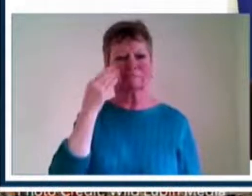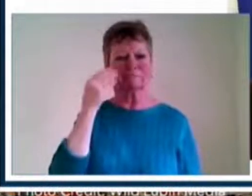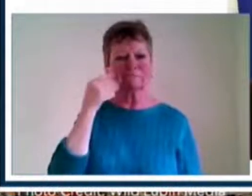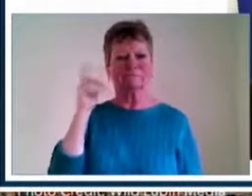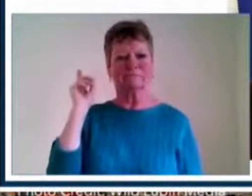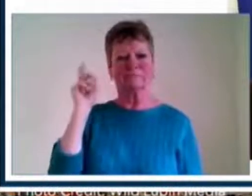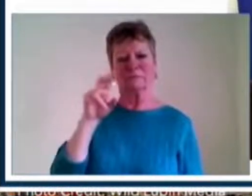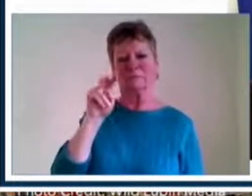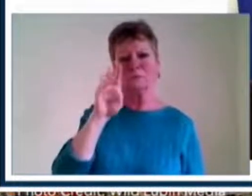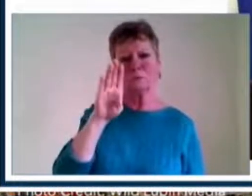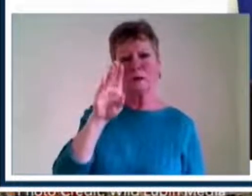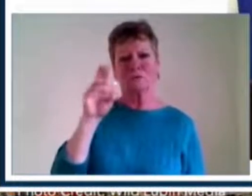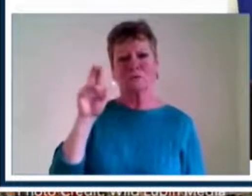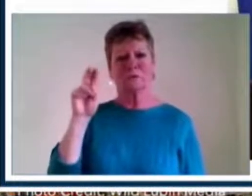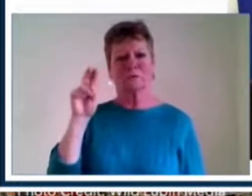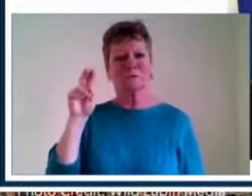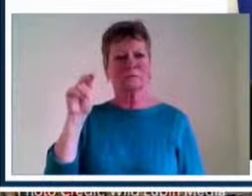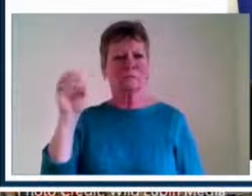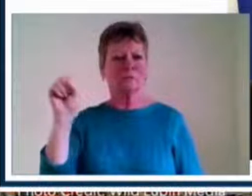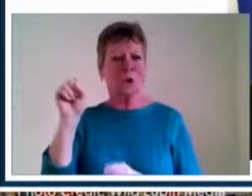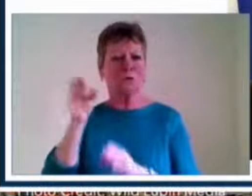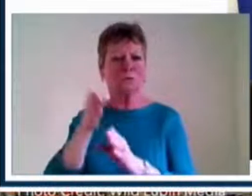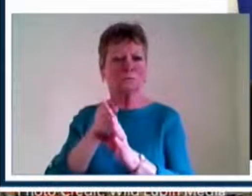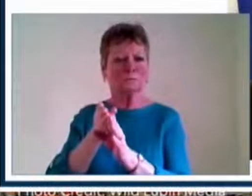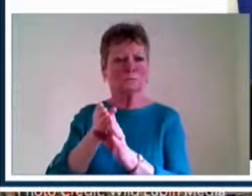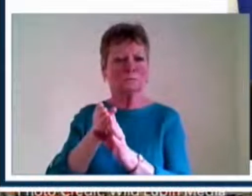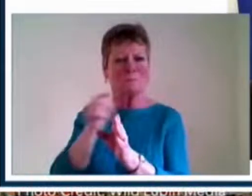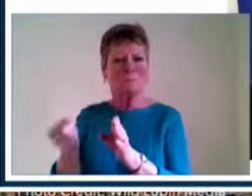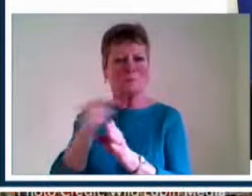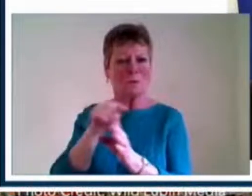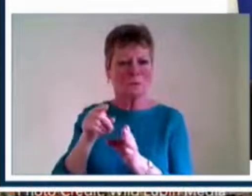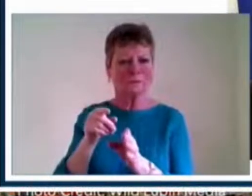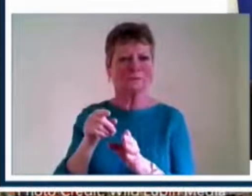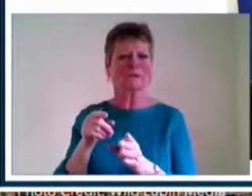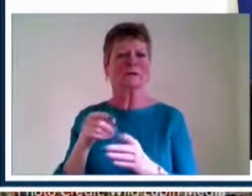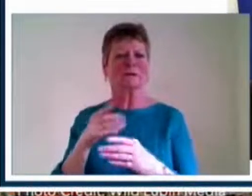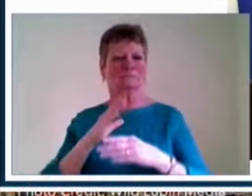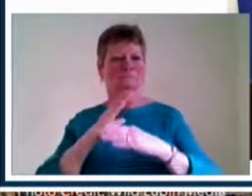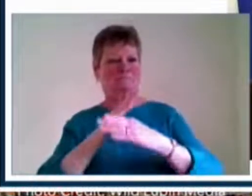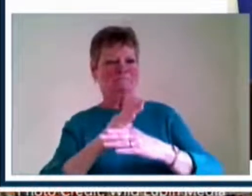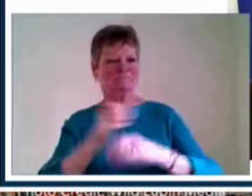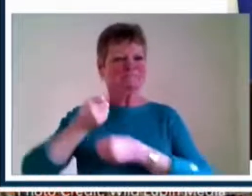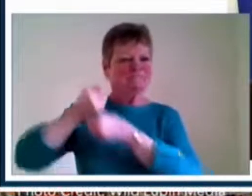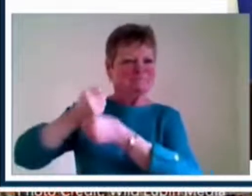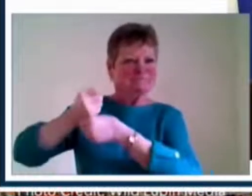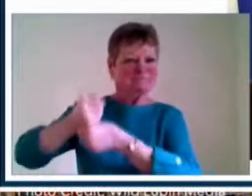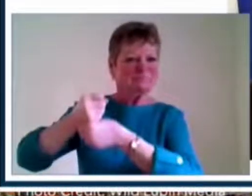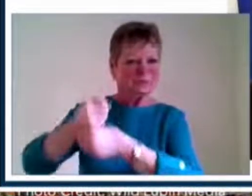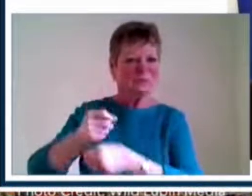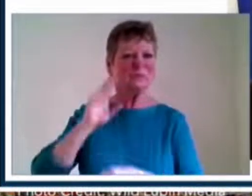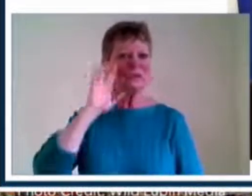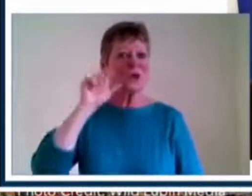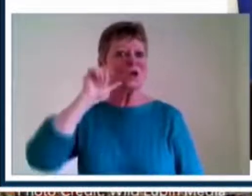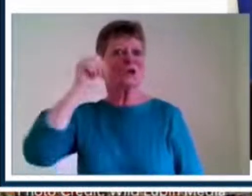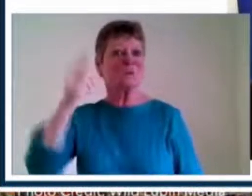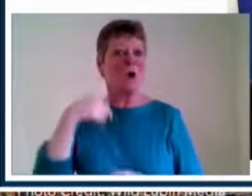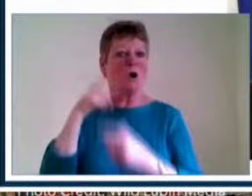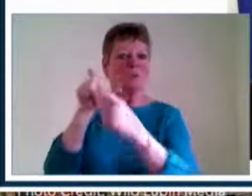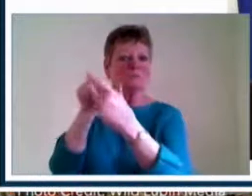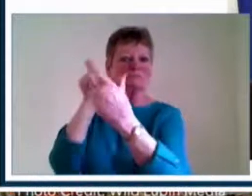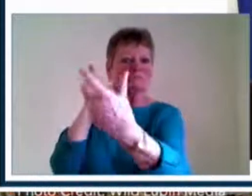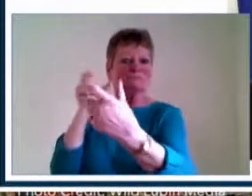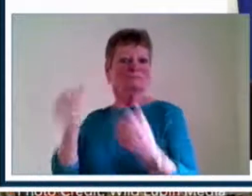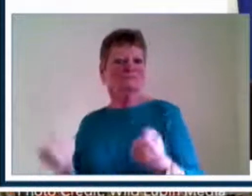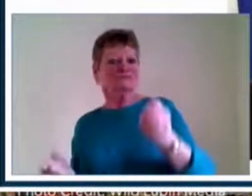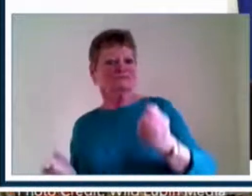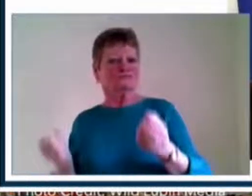Scotia-New Brunswick border. Tomorrow morning, it's expected truck drivers will be leaving Enfield for the Truckers for Freedom convoy. What is your reaction to this?